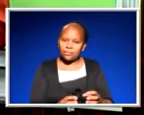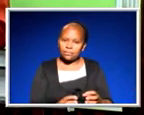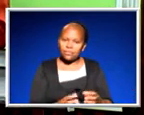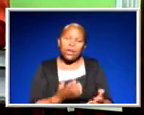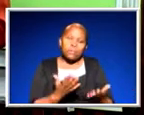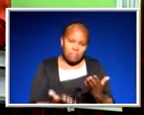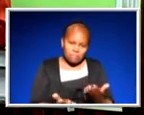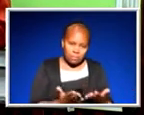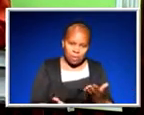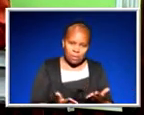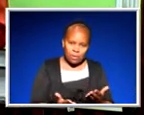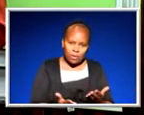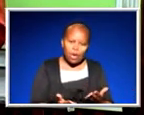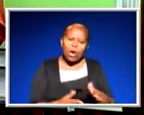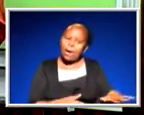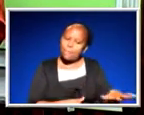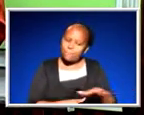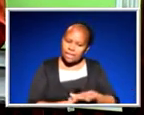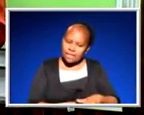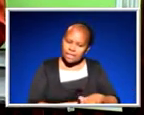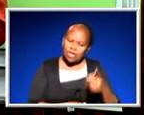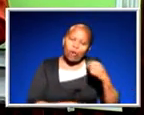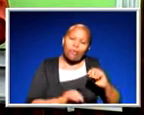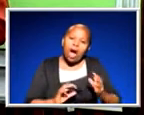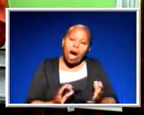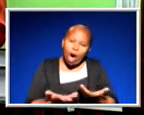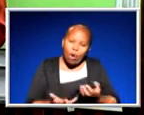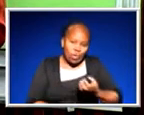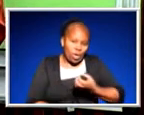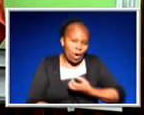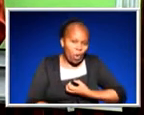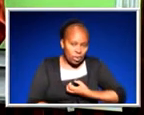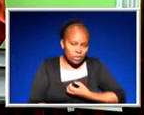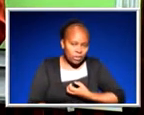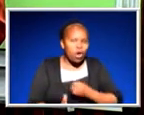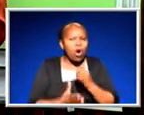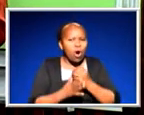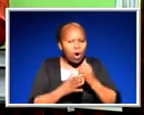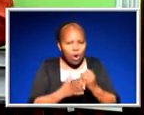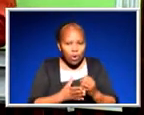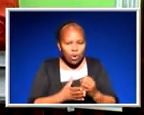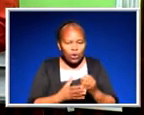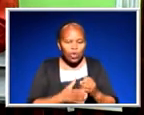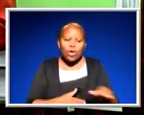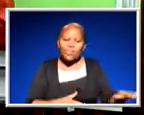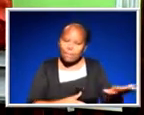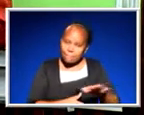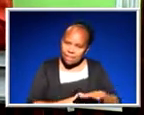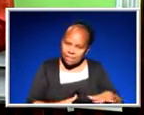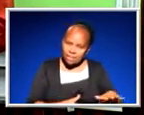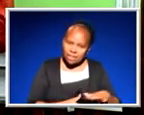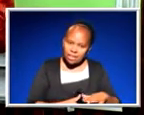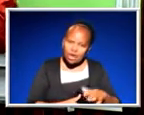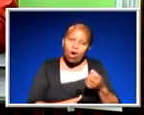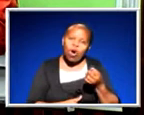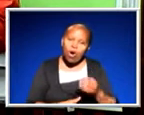either on the basis of how they are owned or on the basis